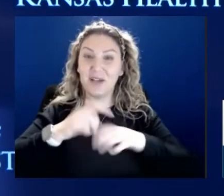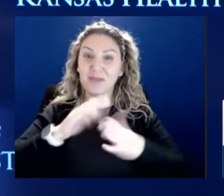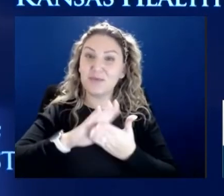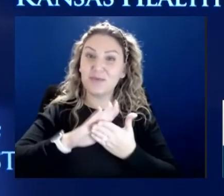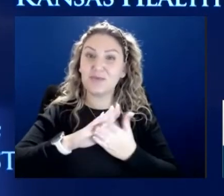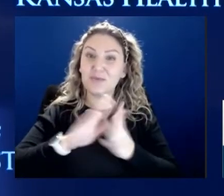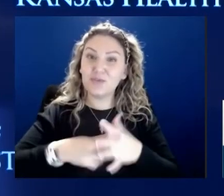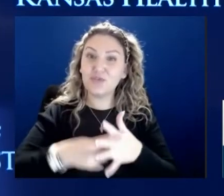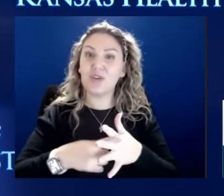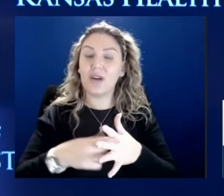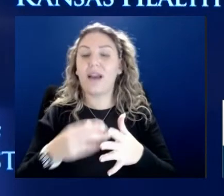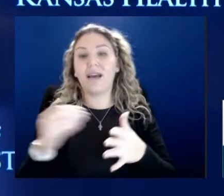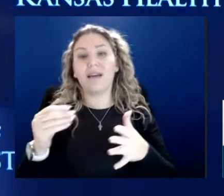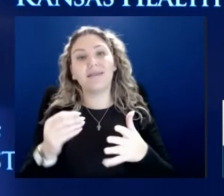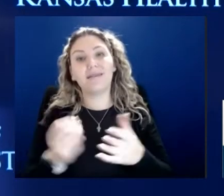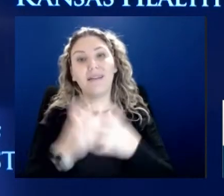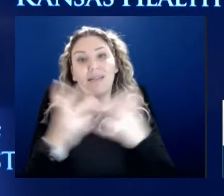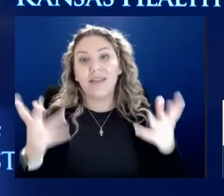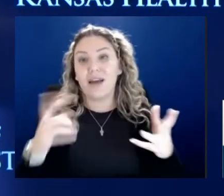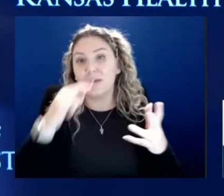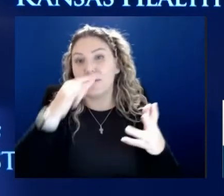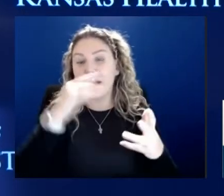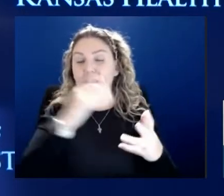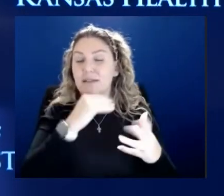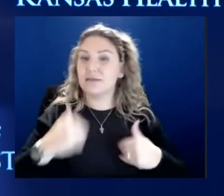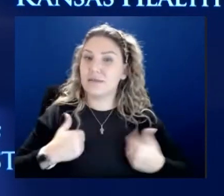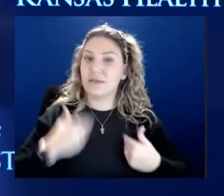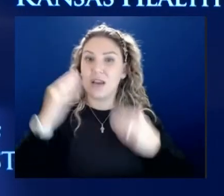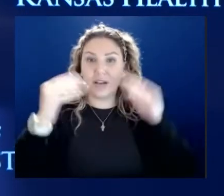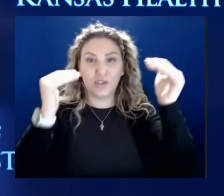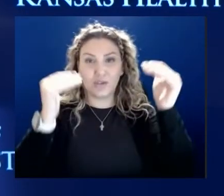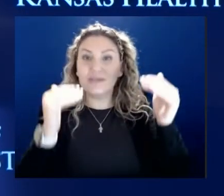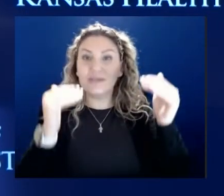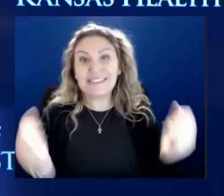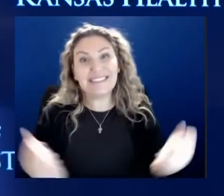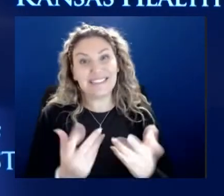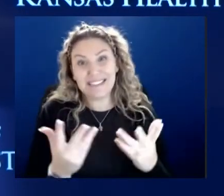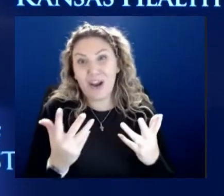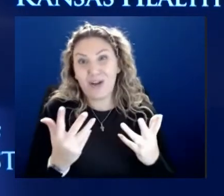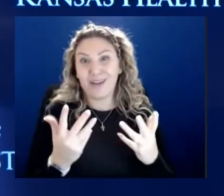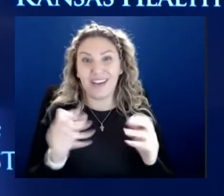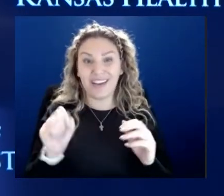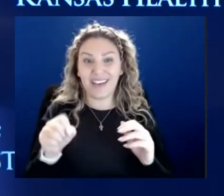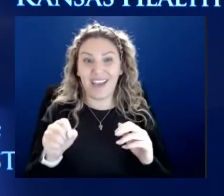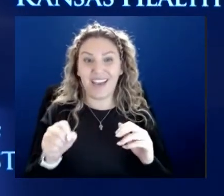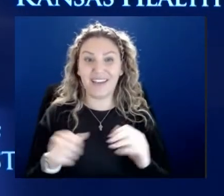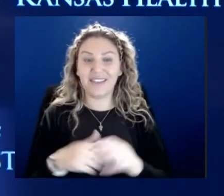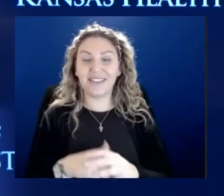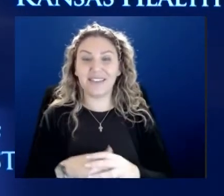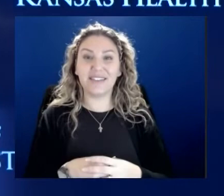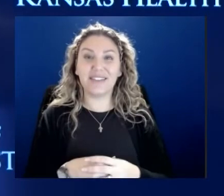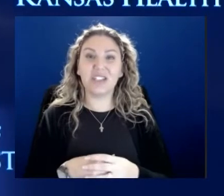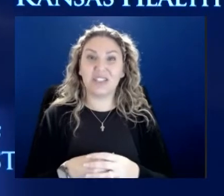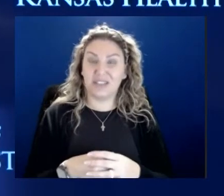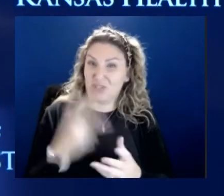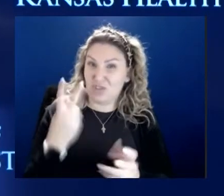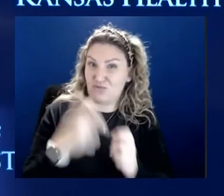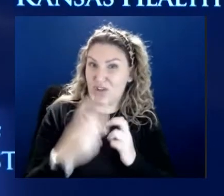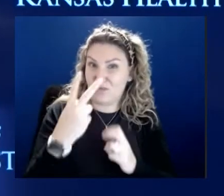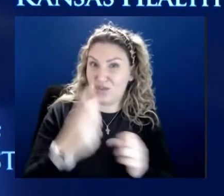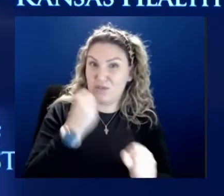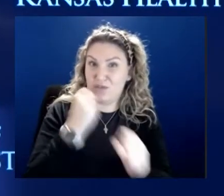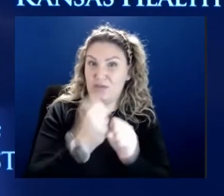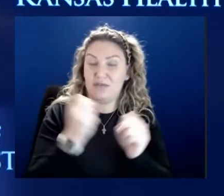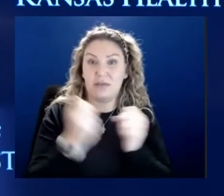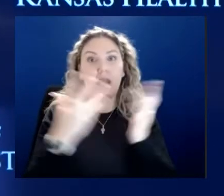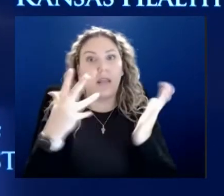kids and young adults that are going to college, also quite scary times. This has been a rough 2 years for a lot of our students, and so being able to acknowledge